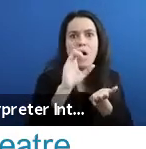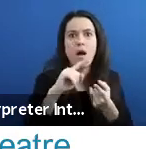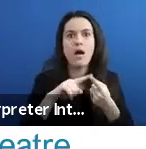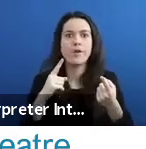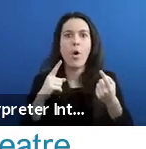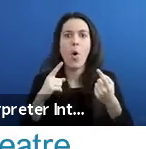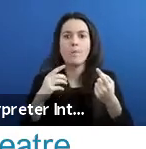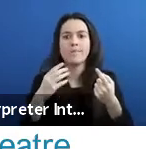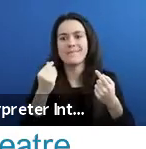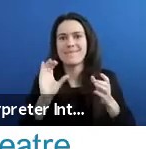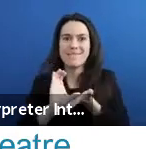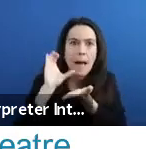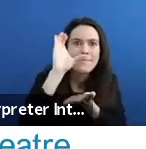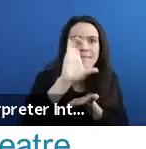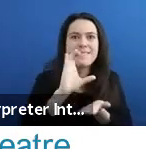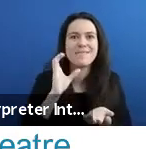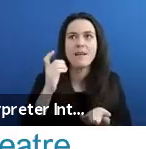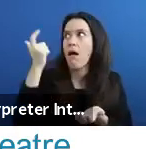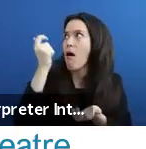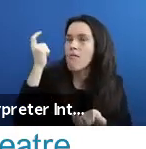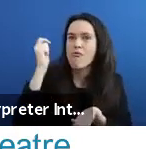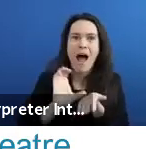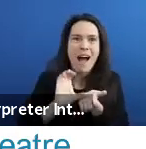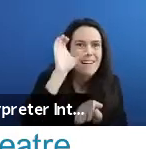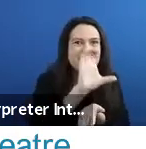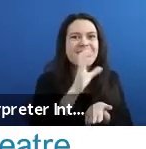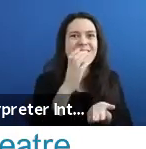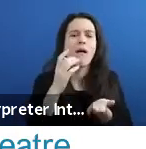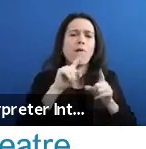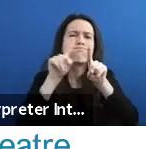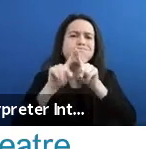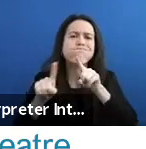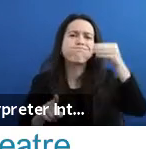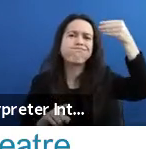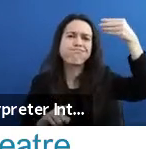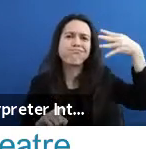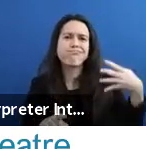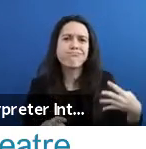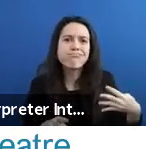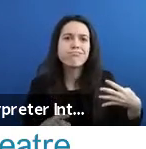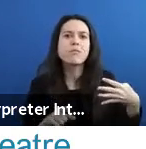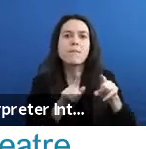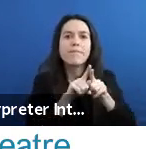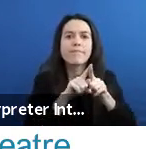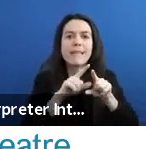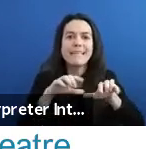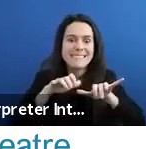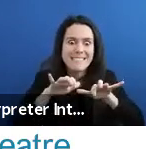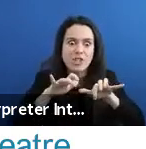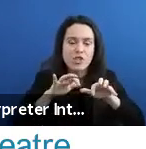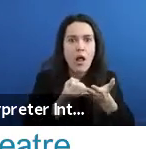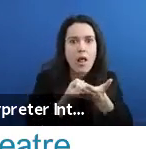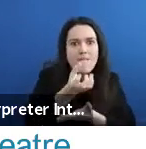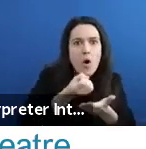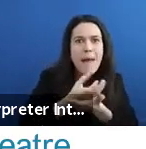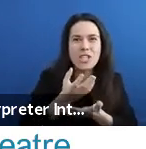grants, compensation measures, and digitization, distribution of content information as